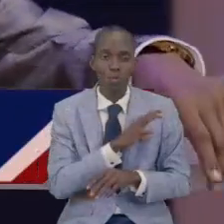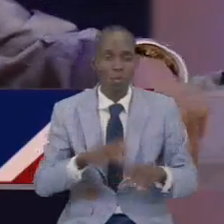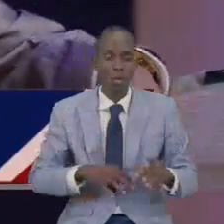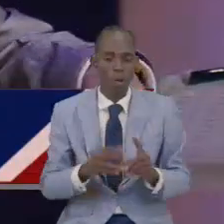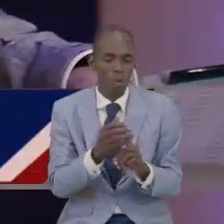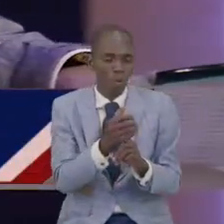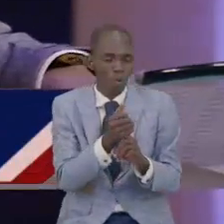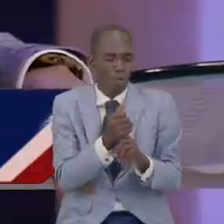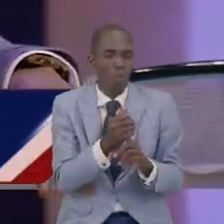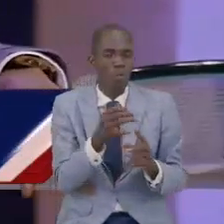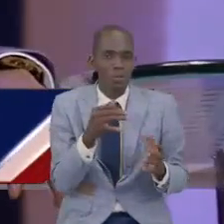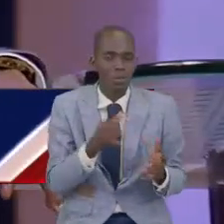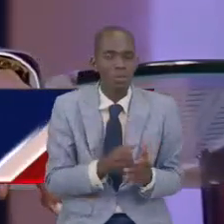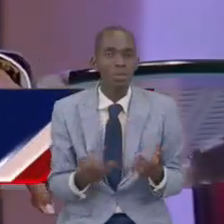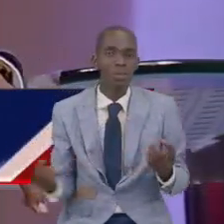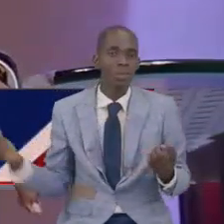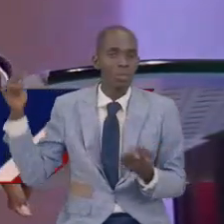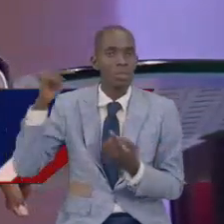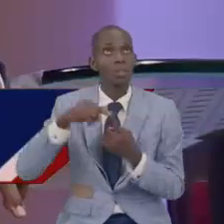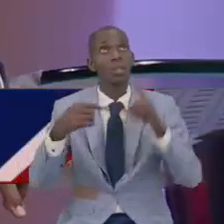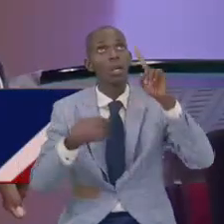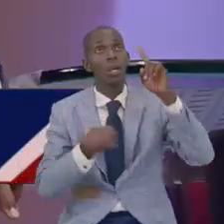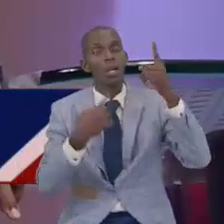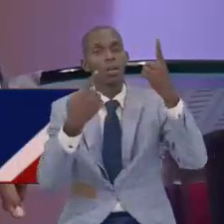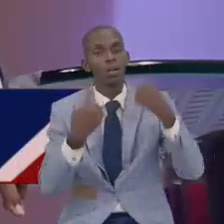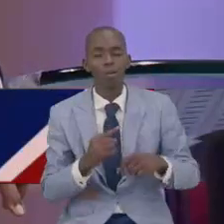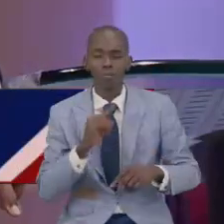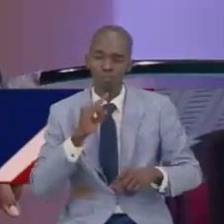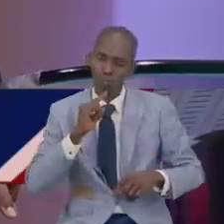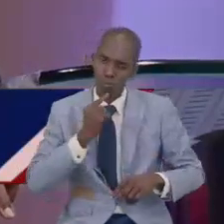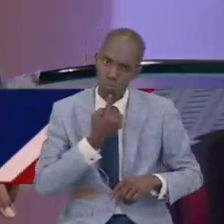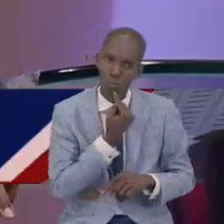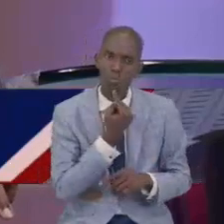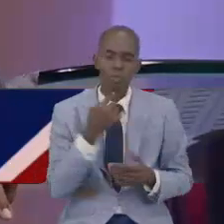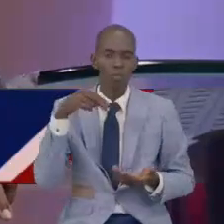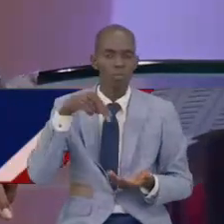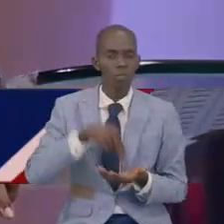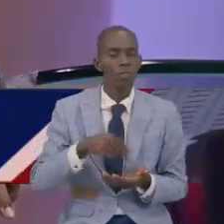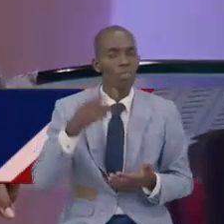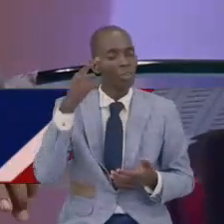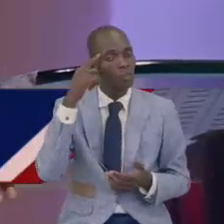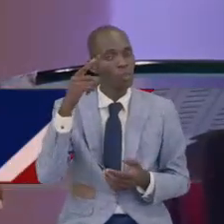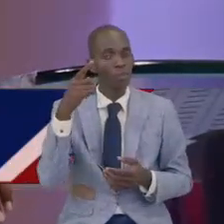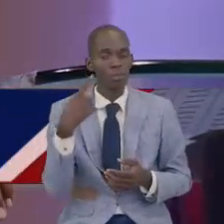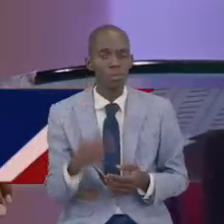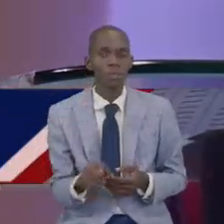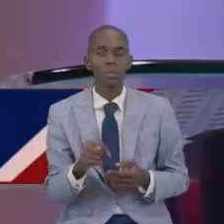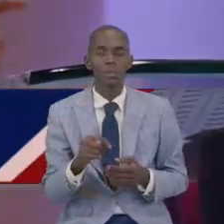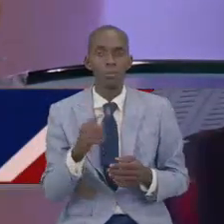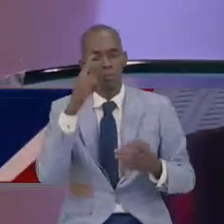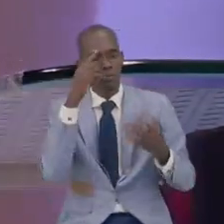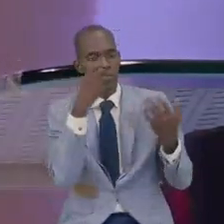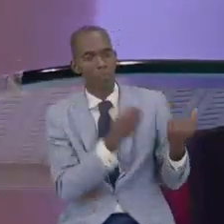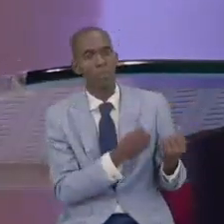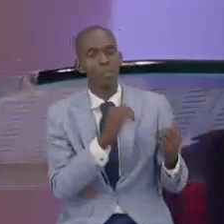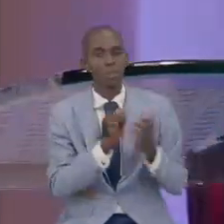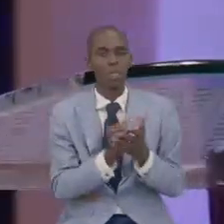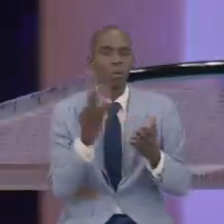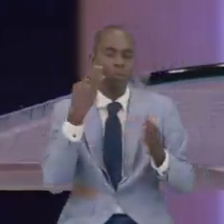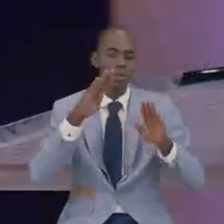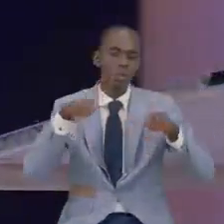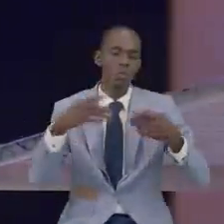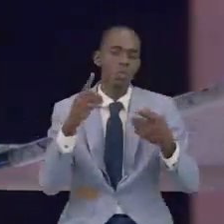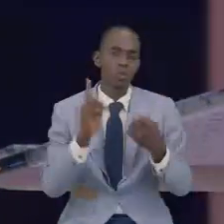come. Earnestly contending for the faith once delivered unto the saints. Hold that fast